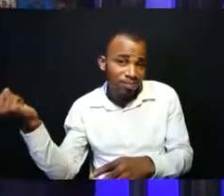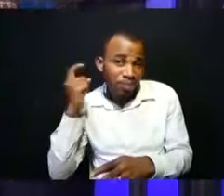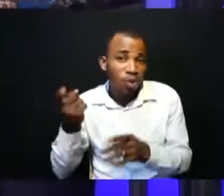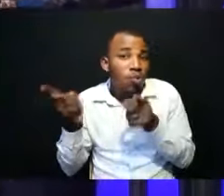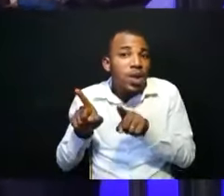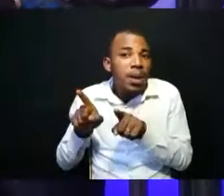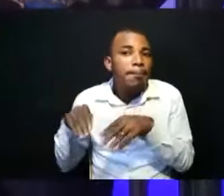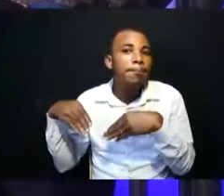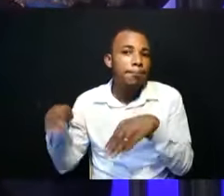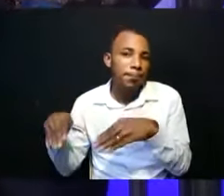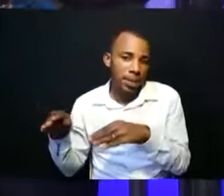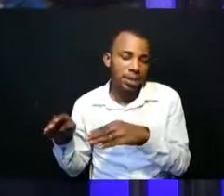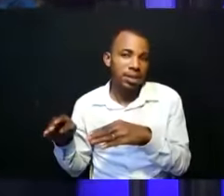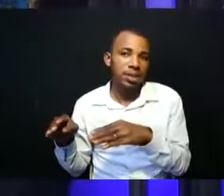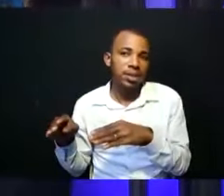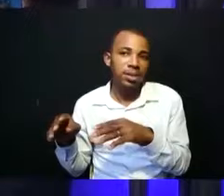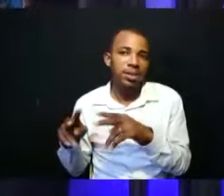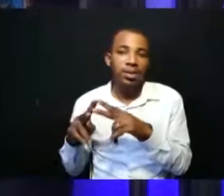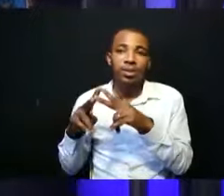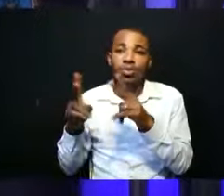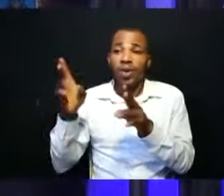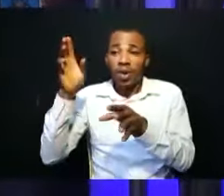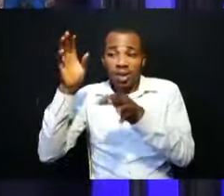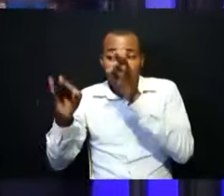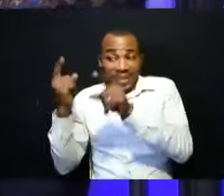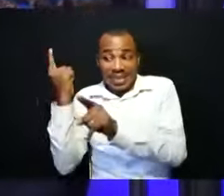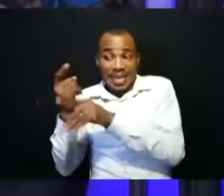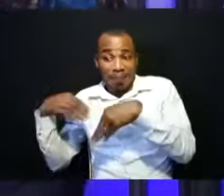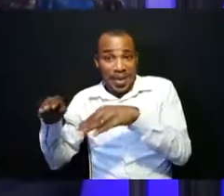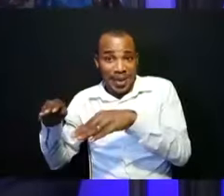What of if you find space for him in your closet?